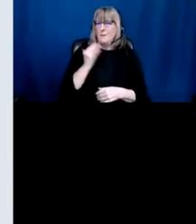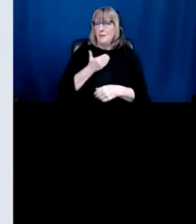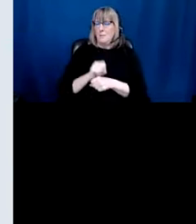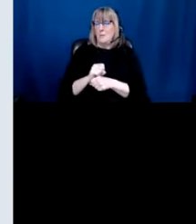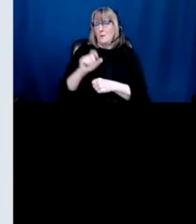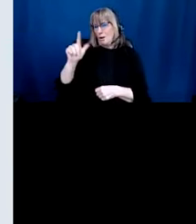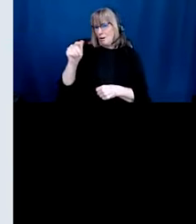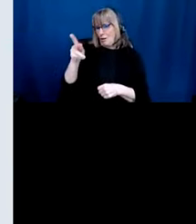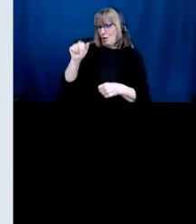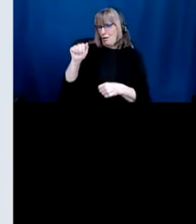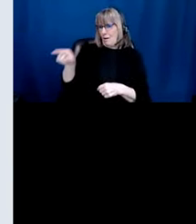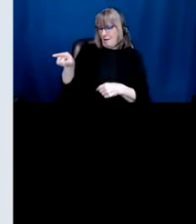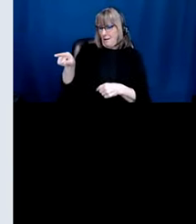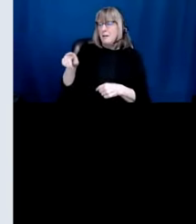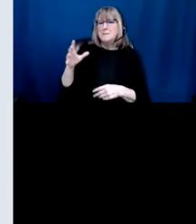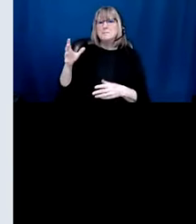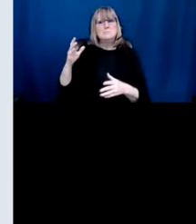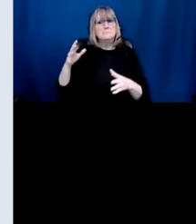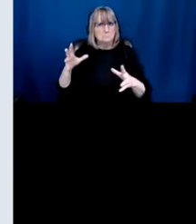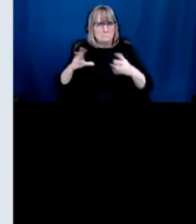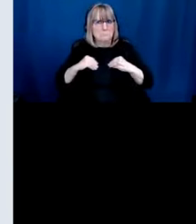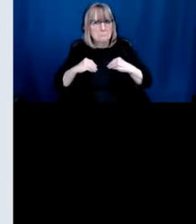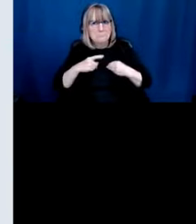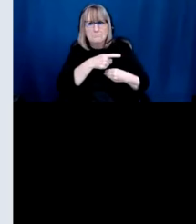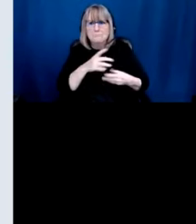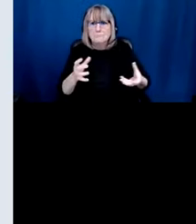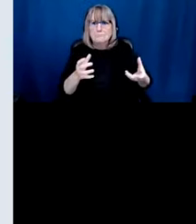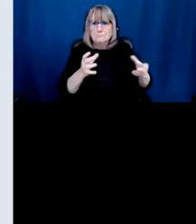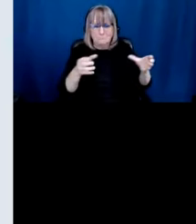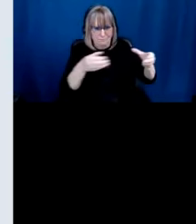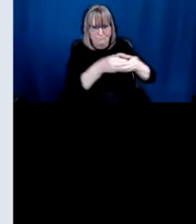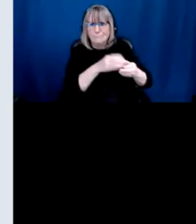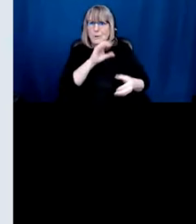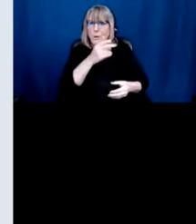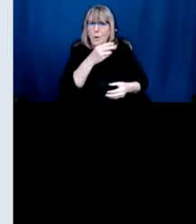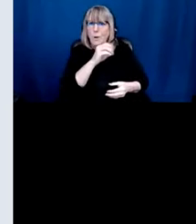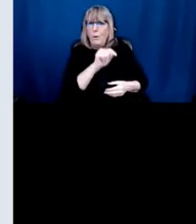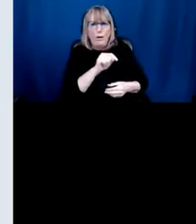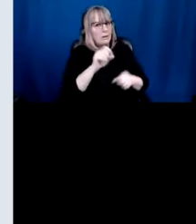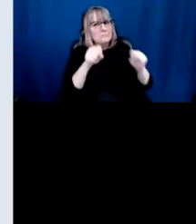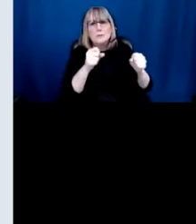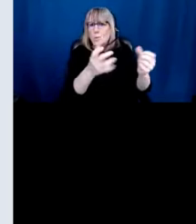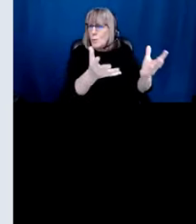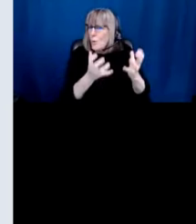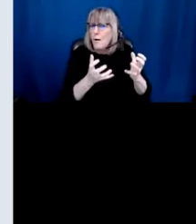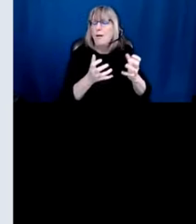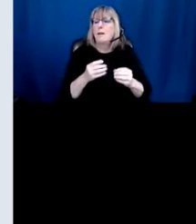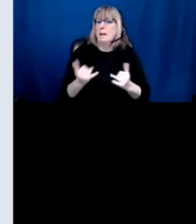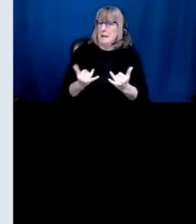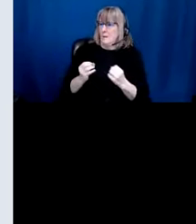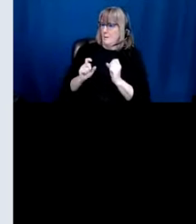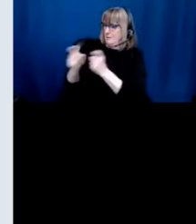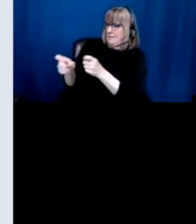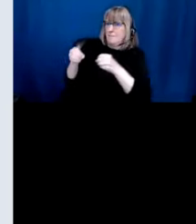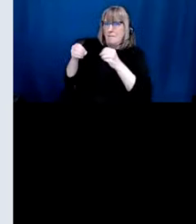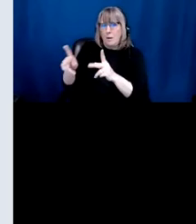dice que took the es su honor de lograr esos cambios para su familia. Having this opportunity has given her a chance to